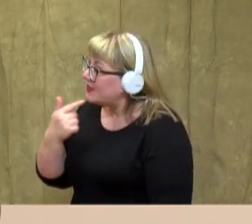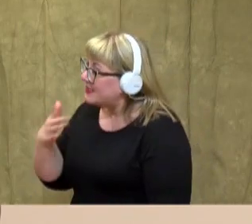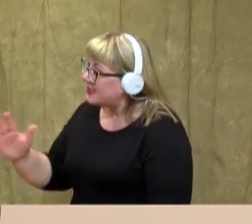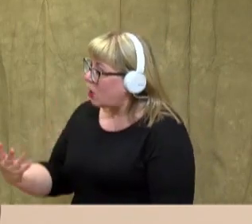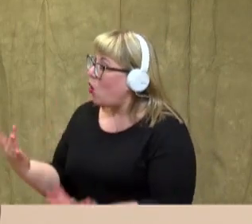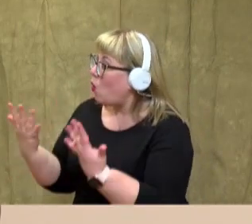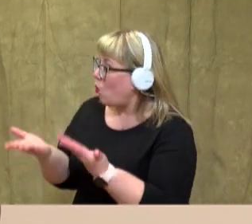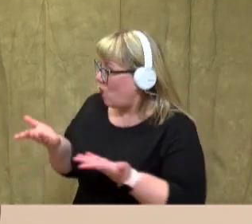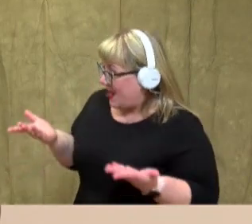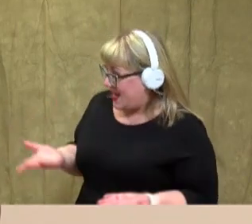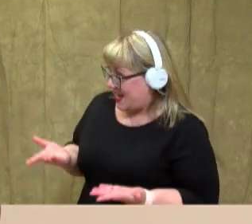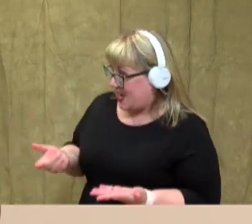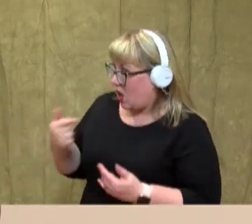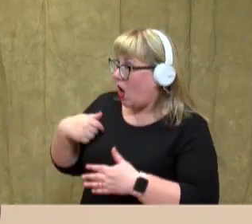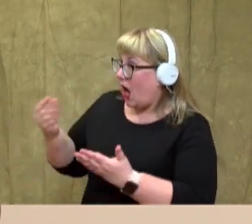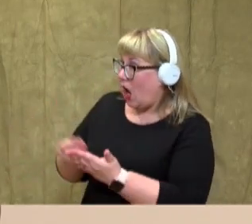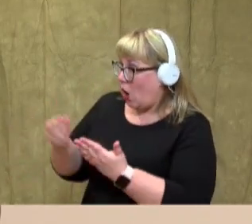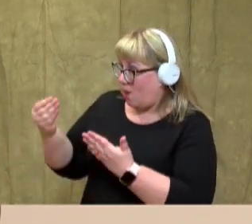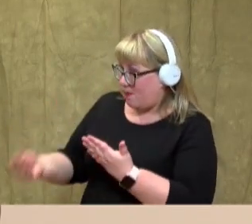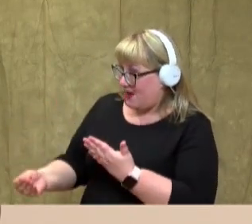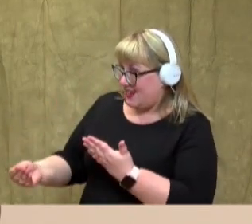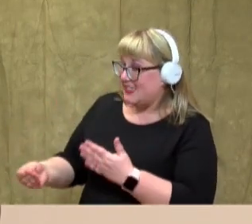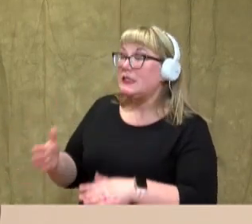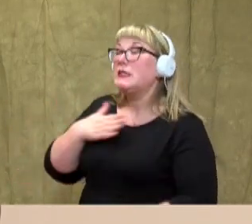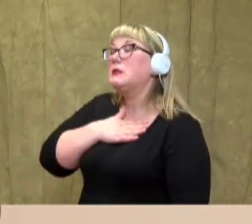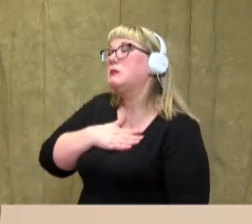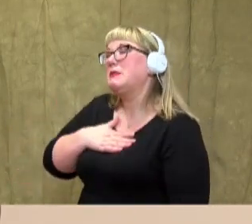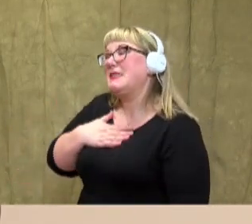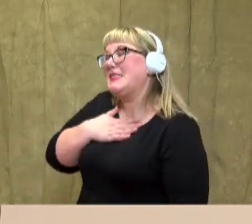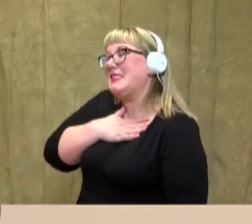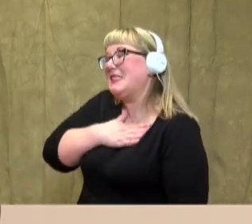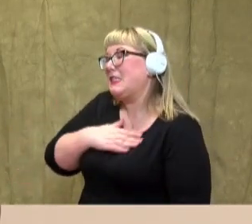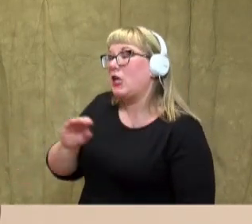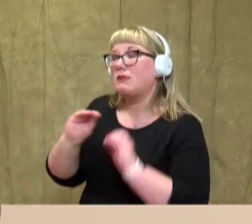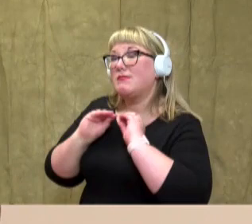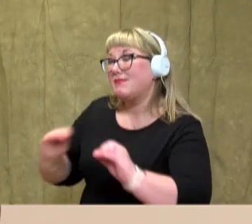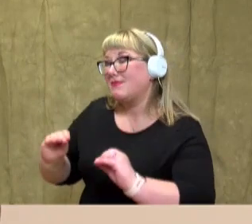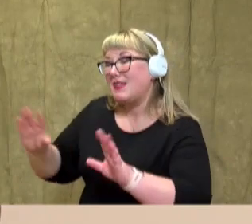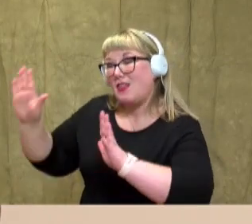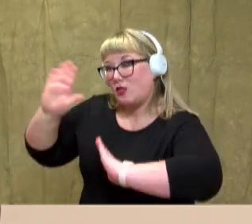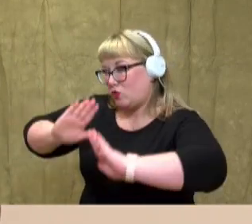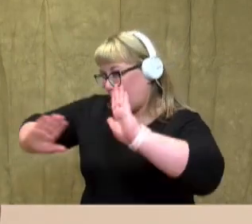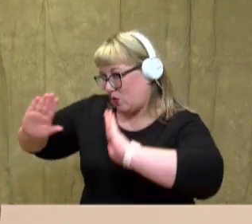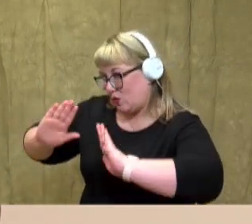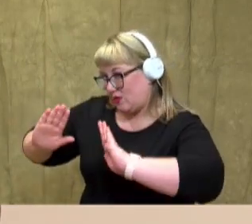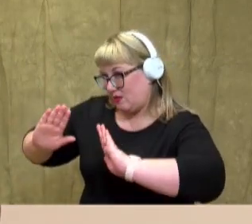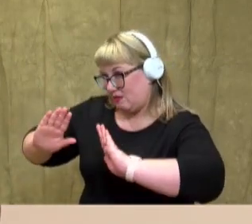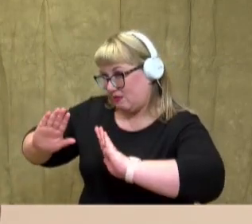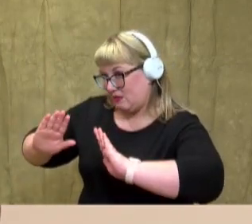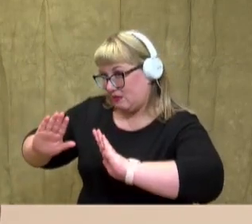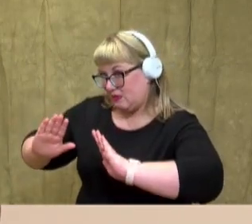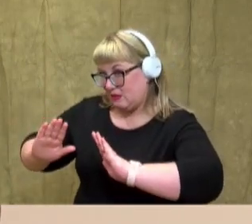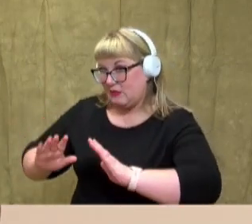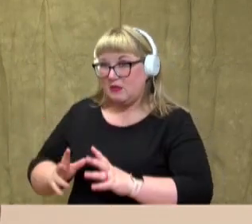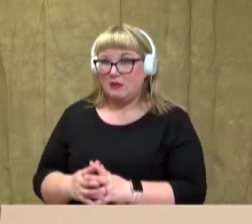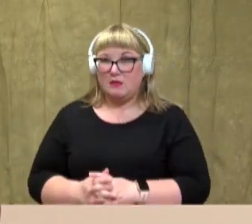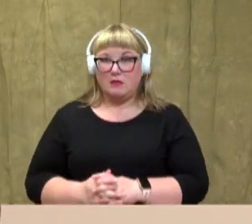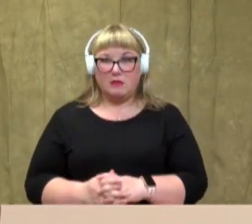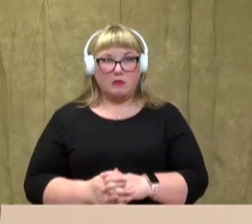wait here while I buy these, and please stay out of trouble. He's asking George to stay out of